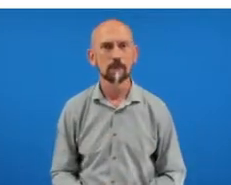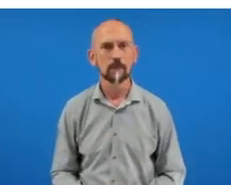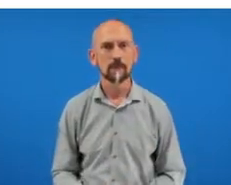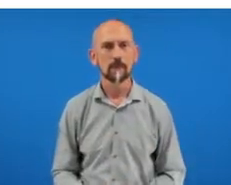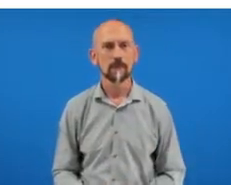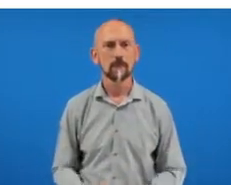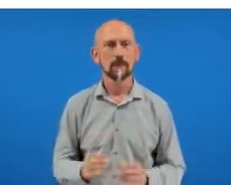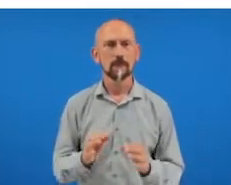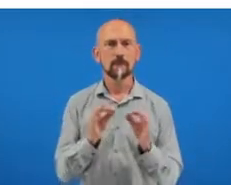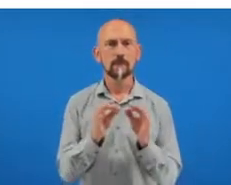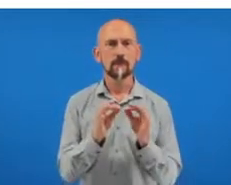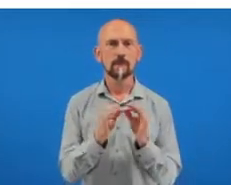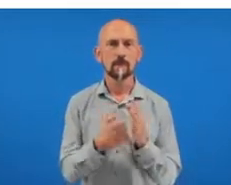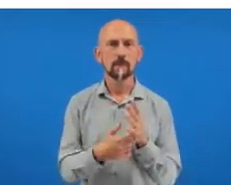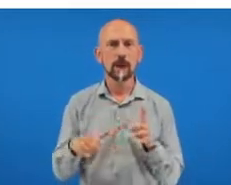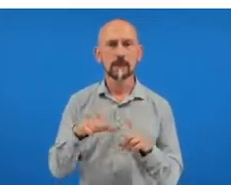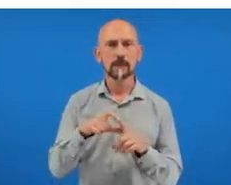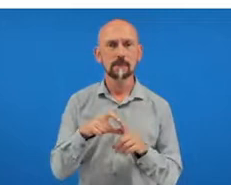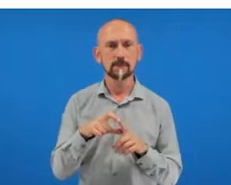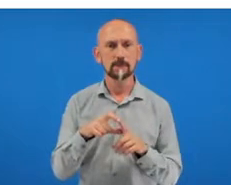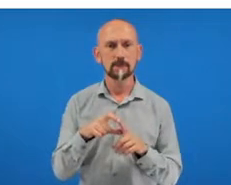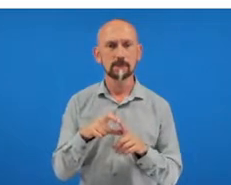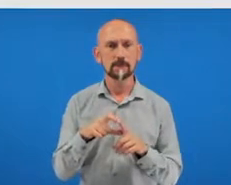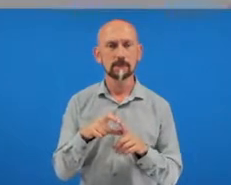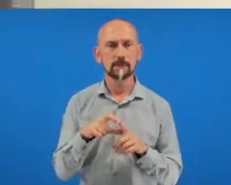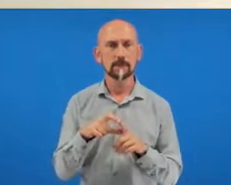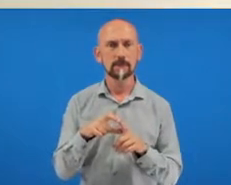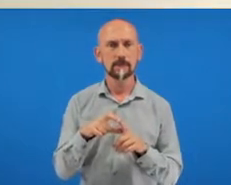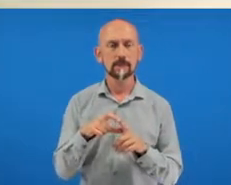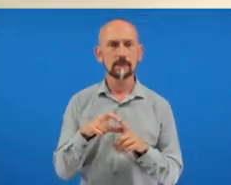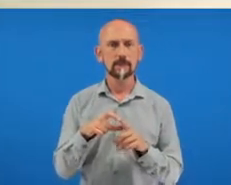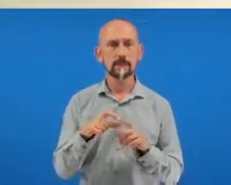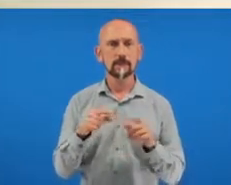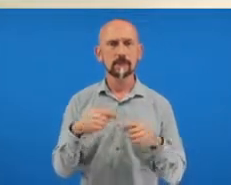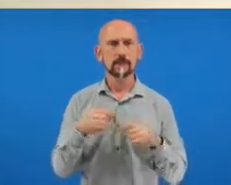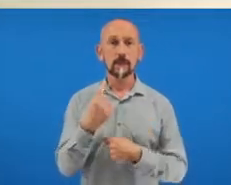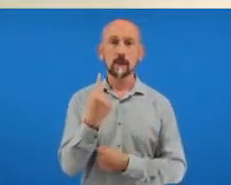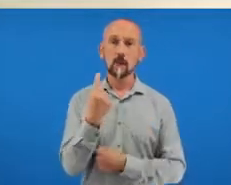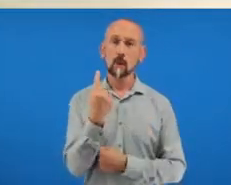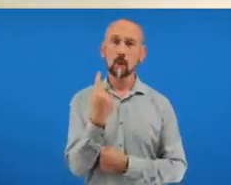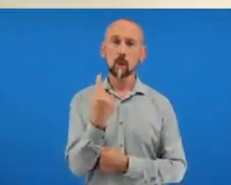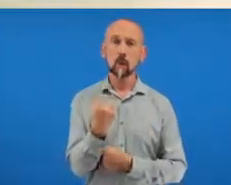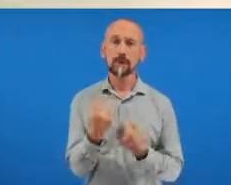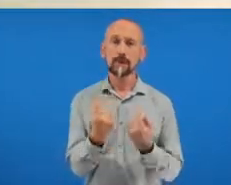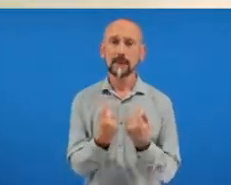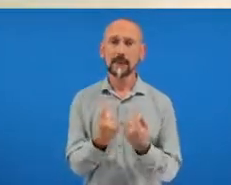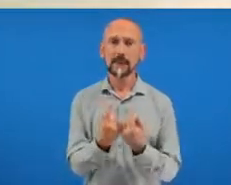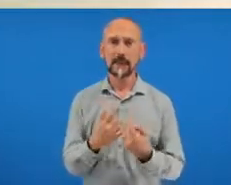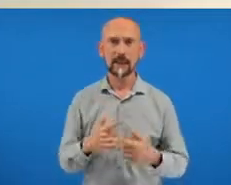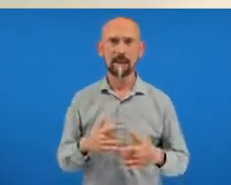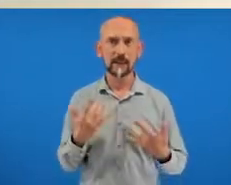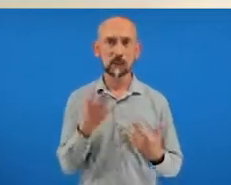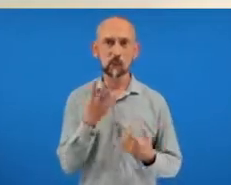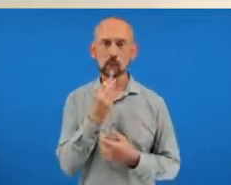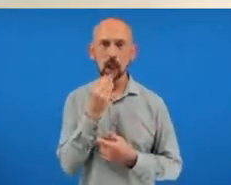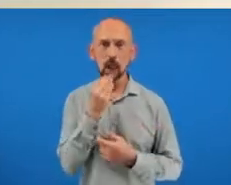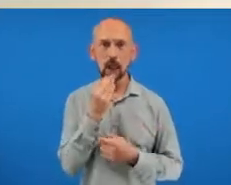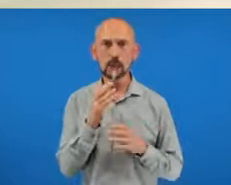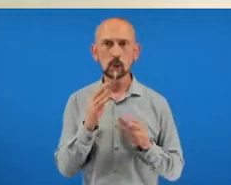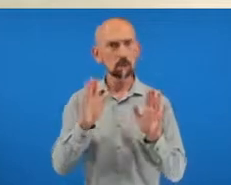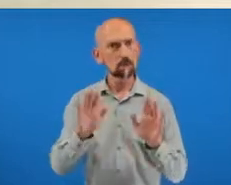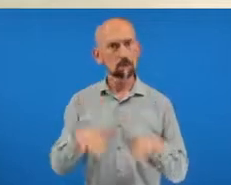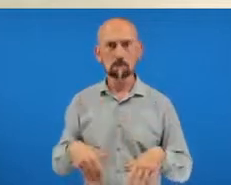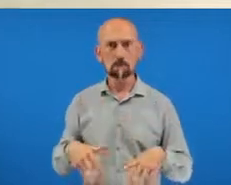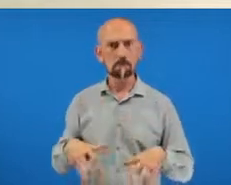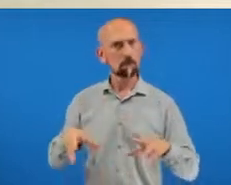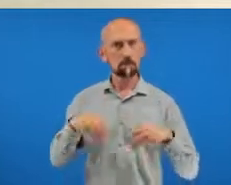I guess one thing that I found useful is just owning it and just accepting that, I